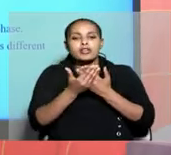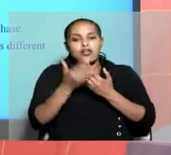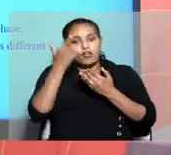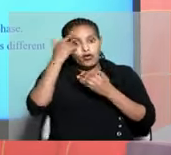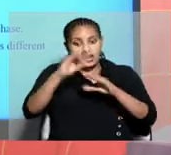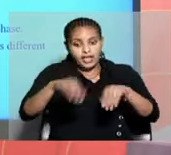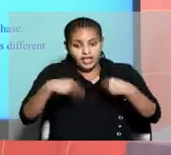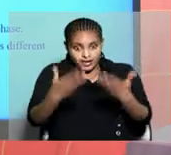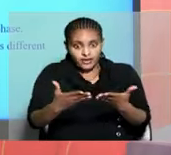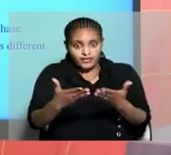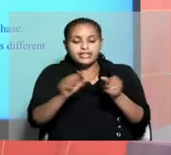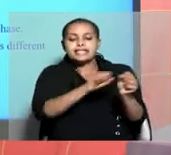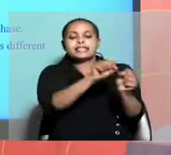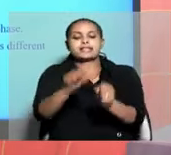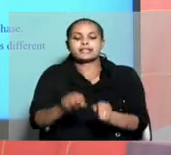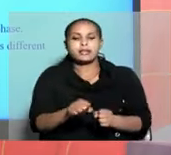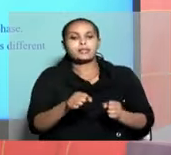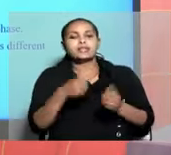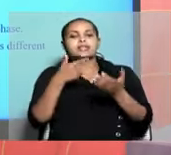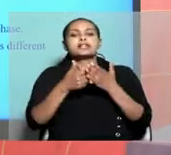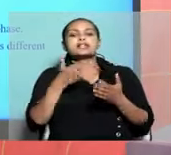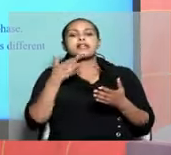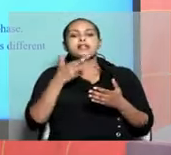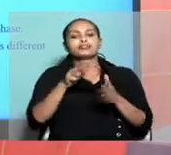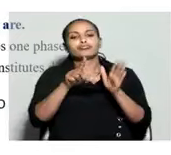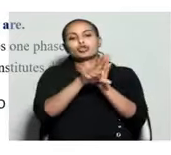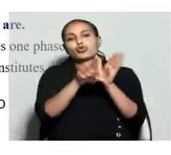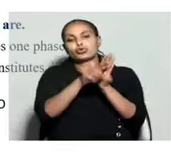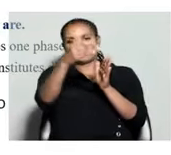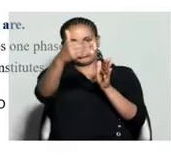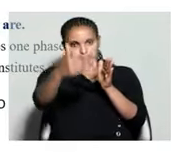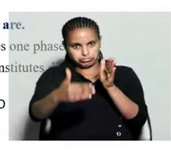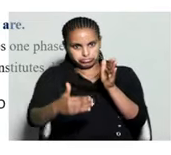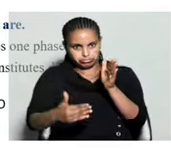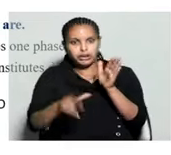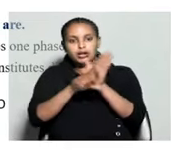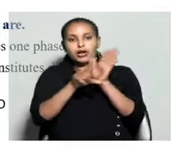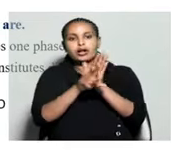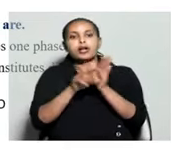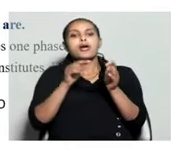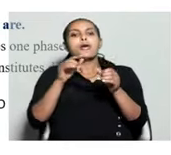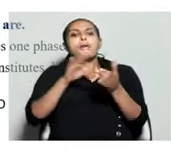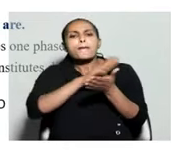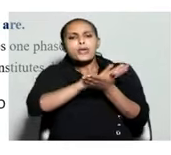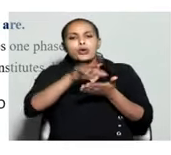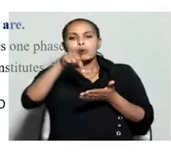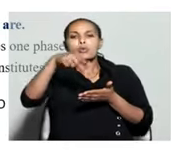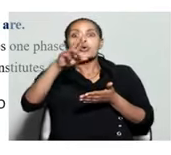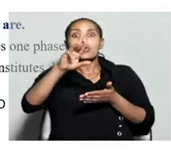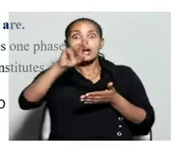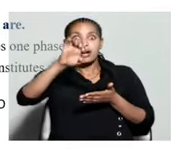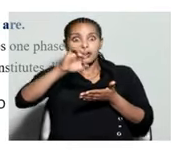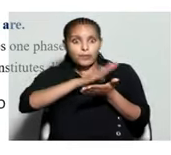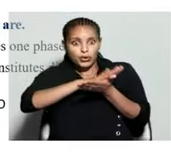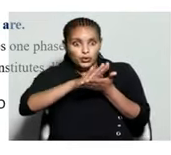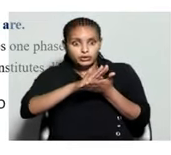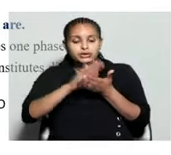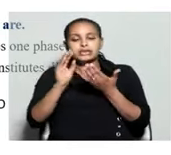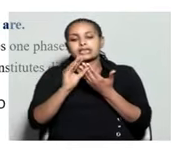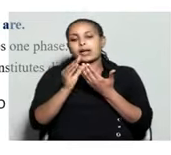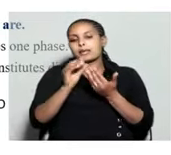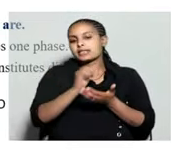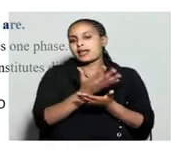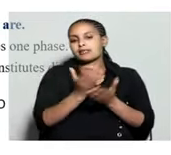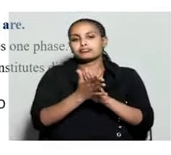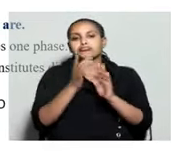for a given system? These are the rules. 1. Pure substance present in one state of